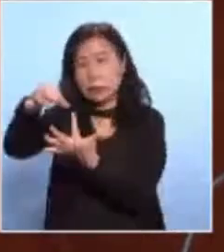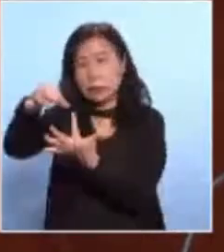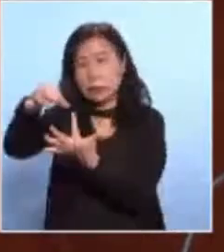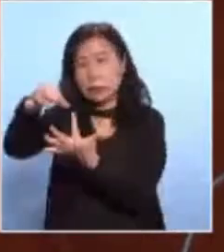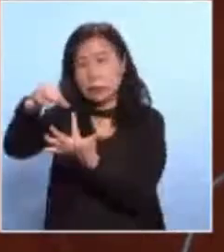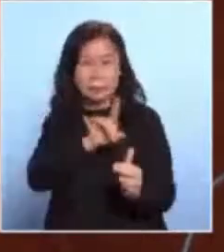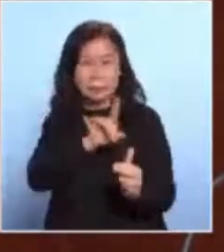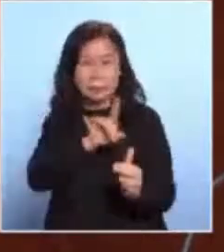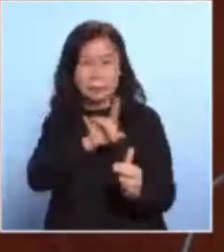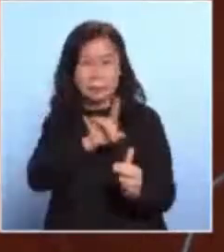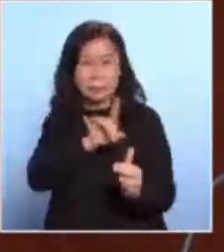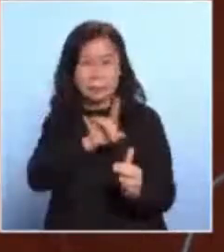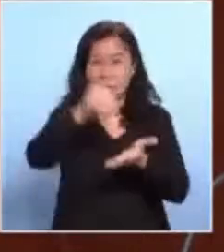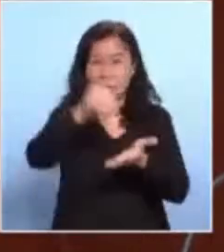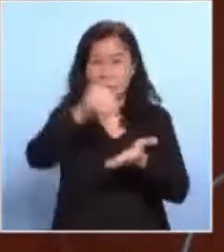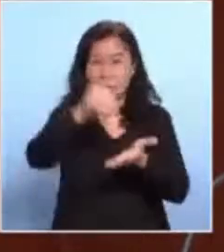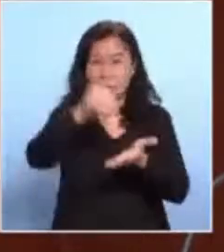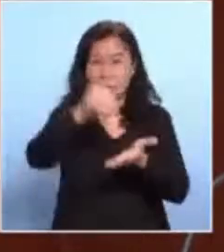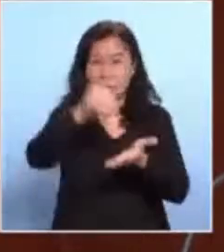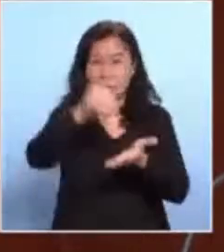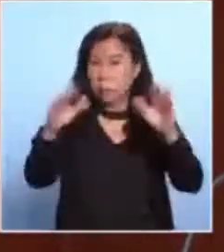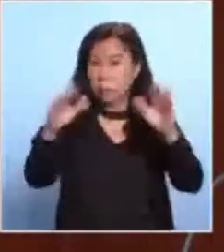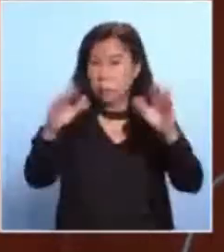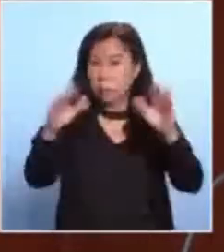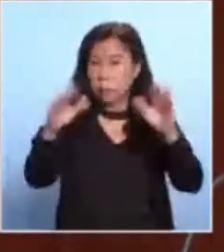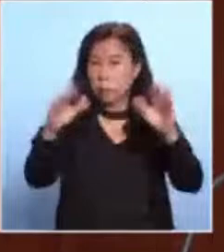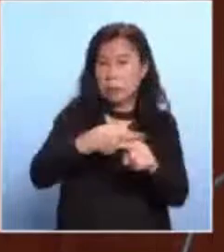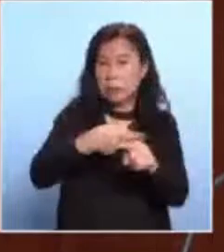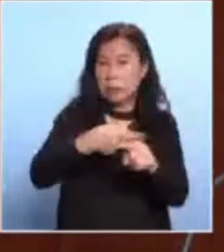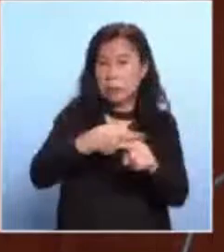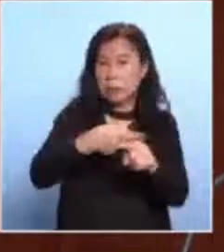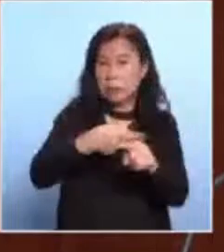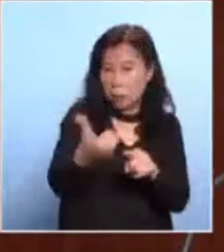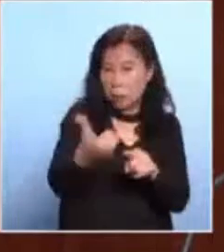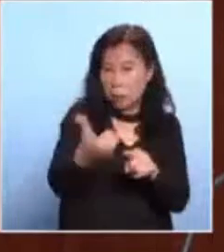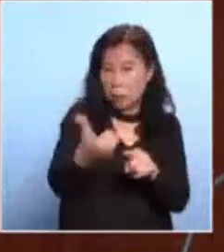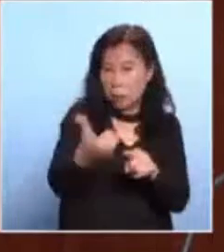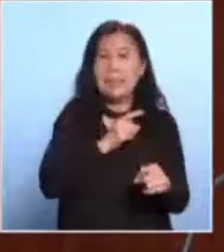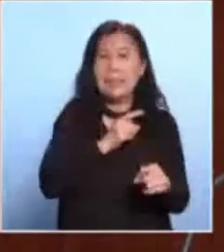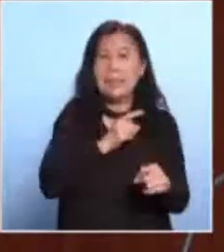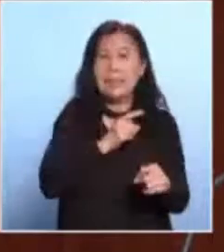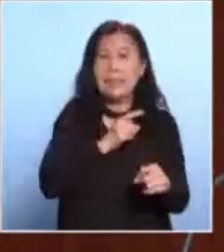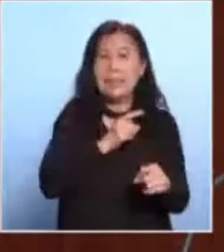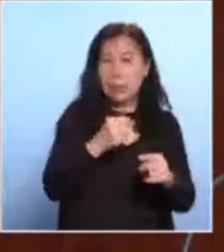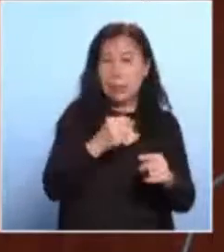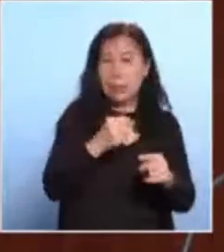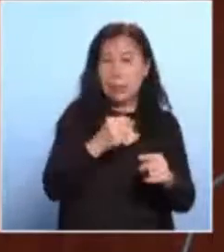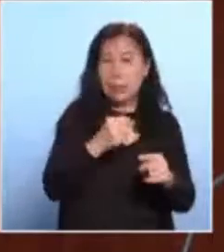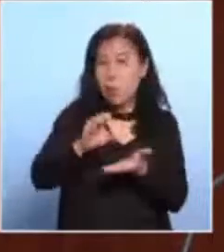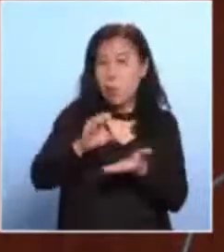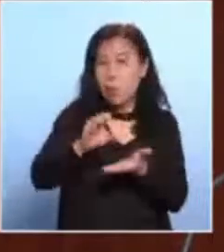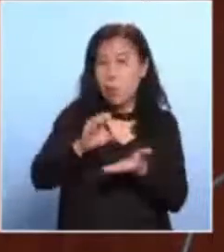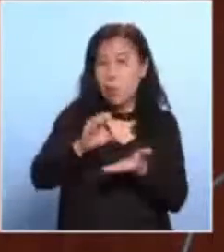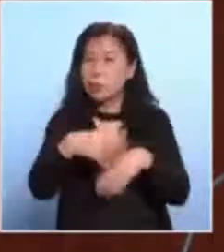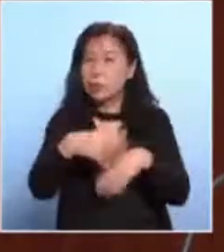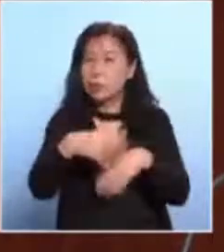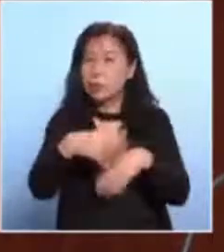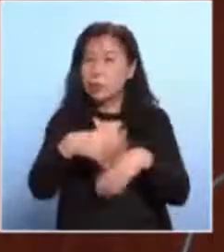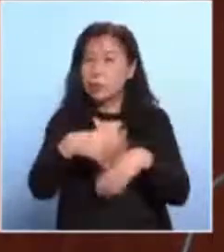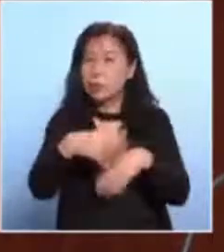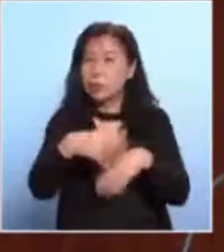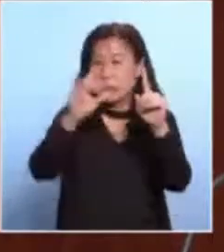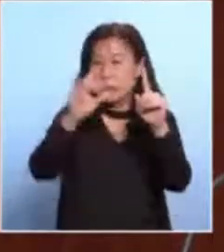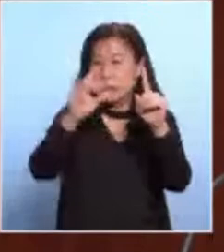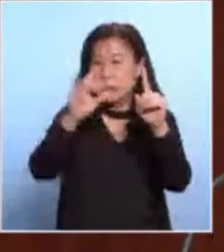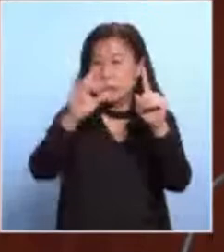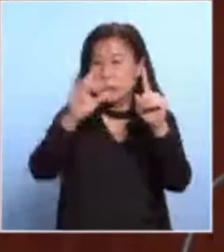only 10%, 20%, or 50% of the original principal amount payable each month during the